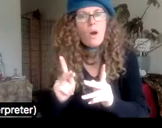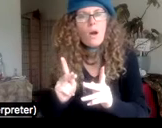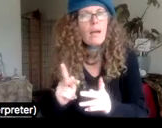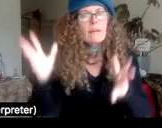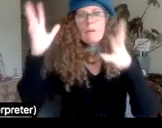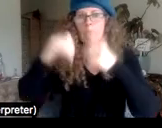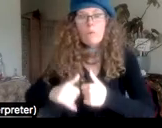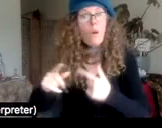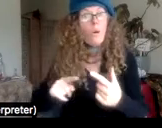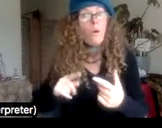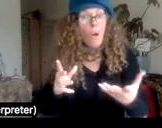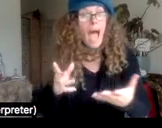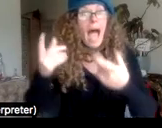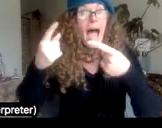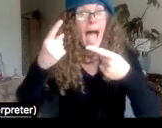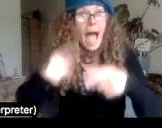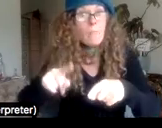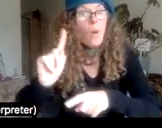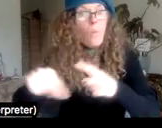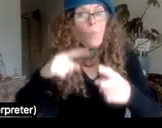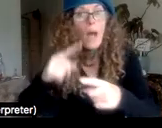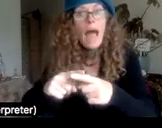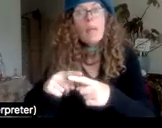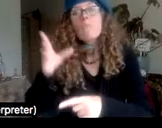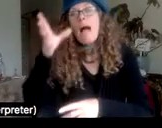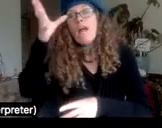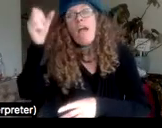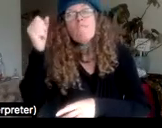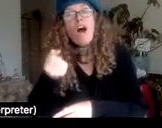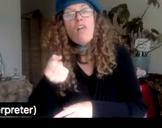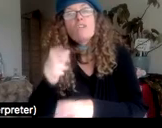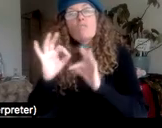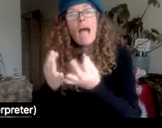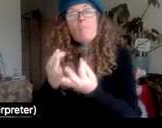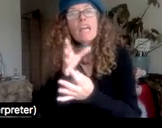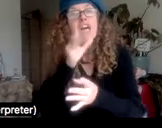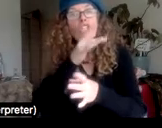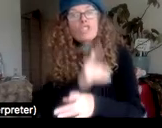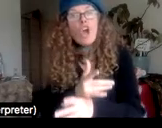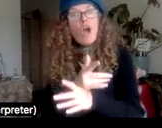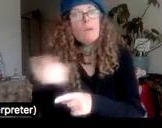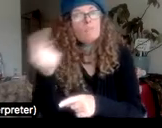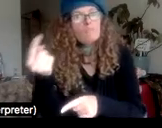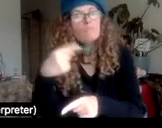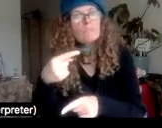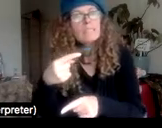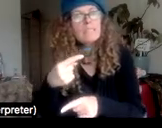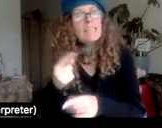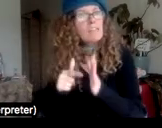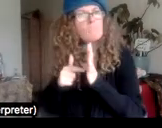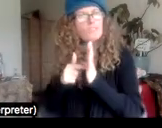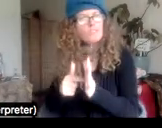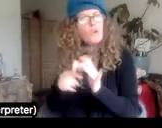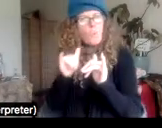century when my grandfather's family, German immigrants to the US, had been shown similar consideration by others.